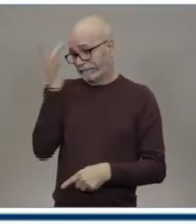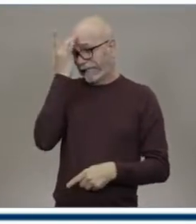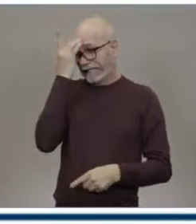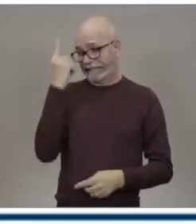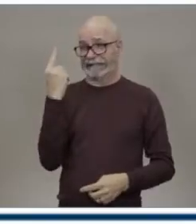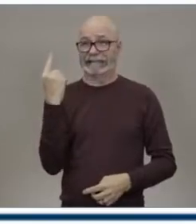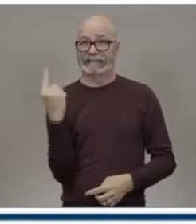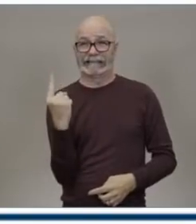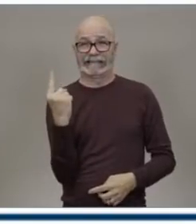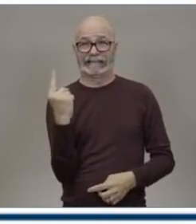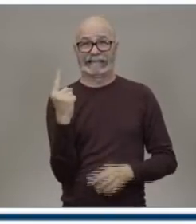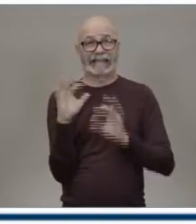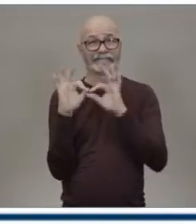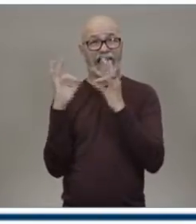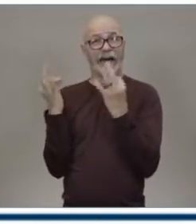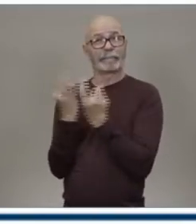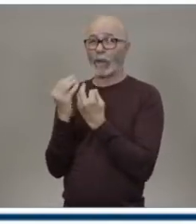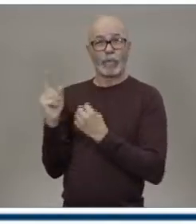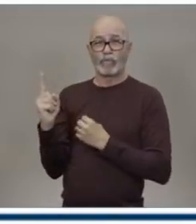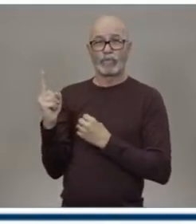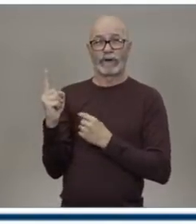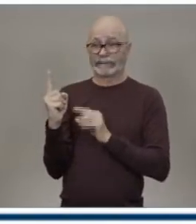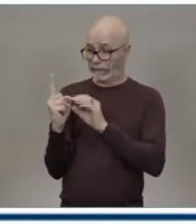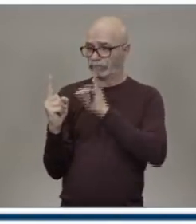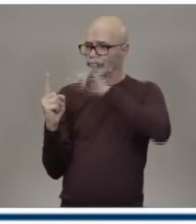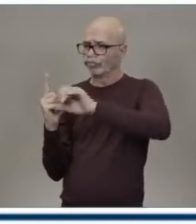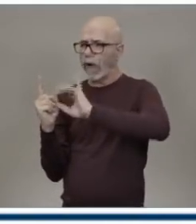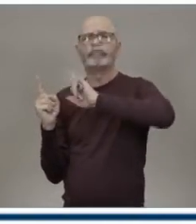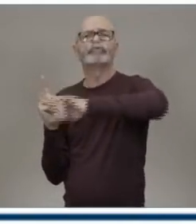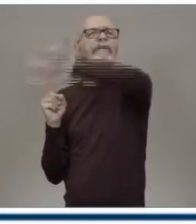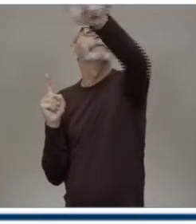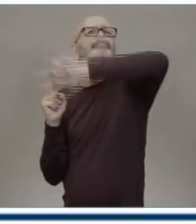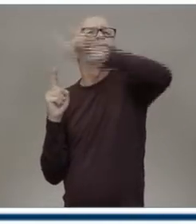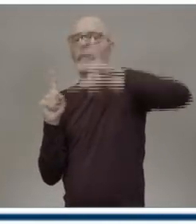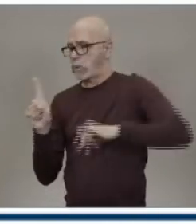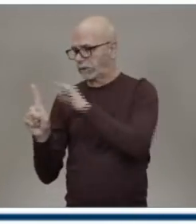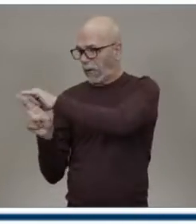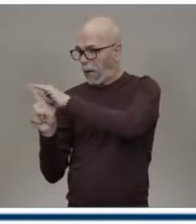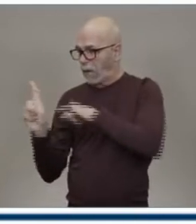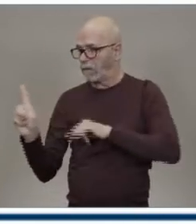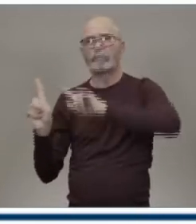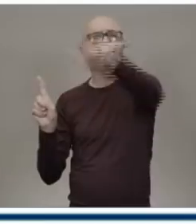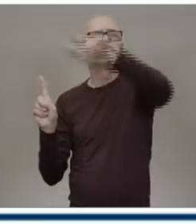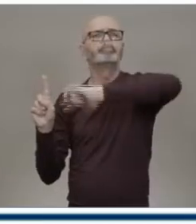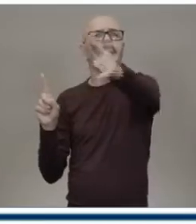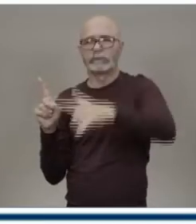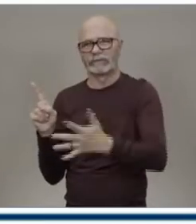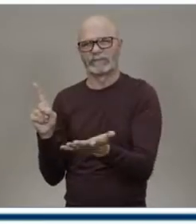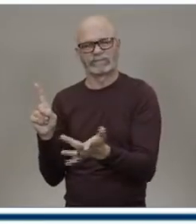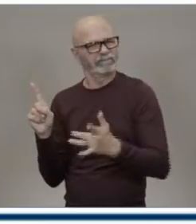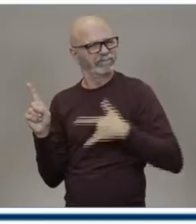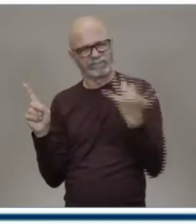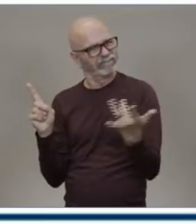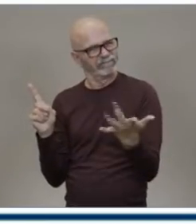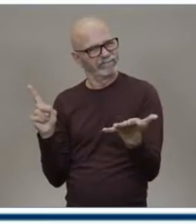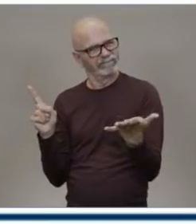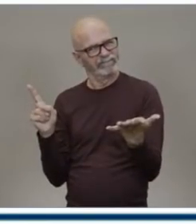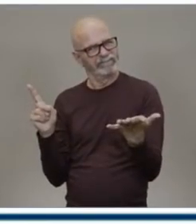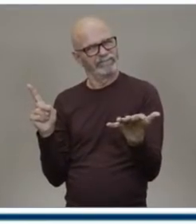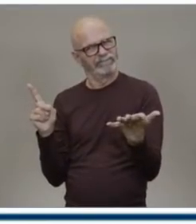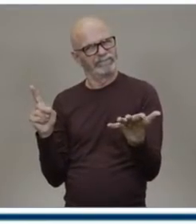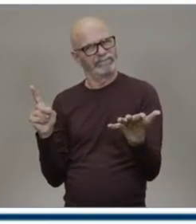retail places and such if they're supposed to be self-isolating? So, first of all, the people who